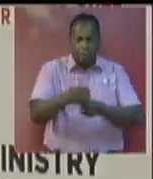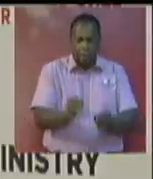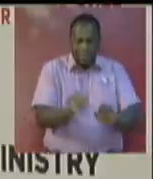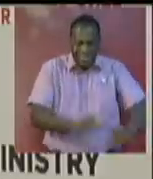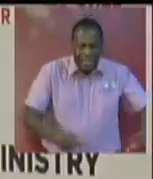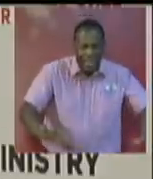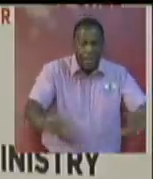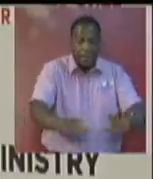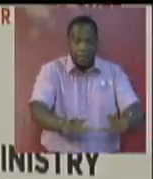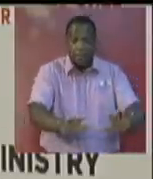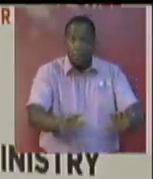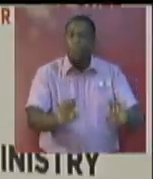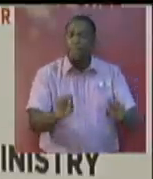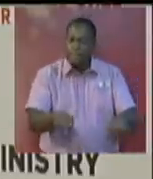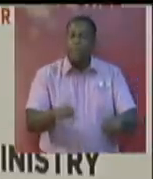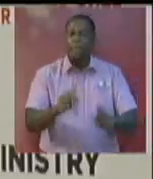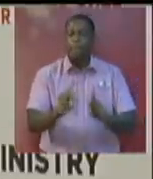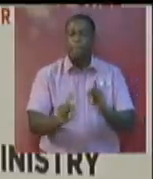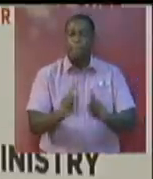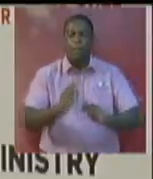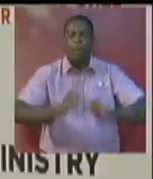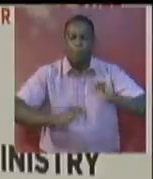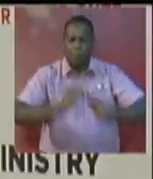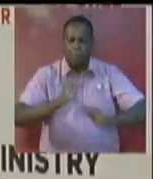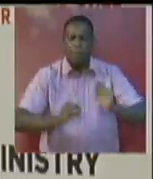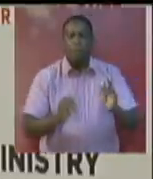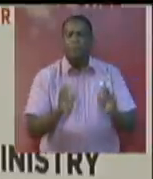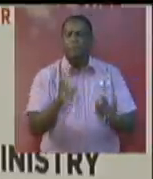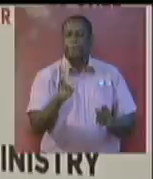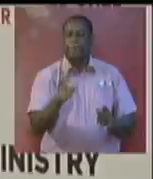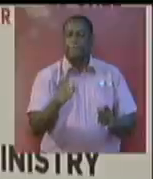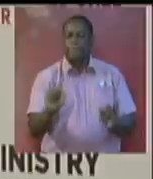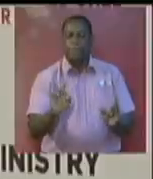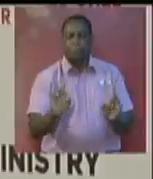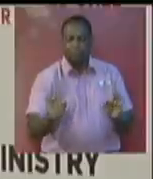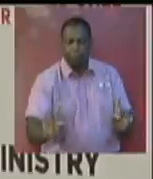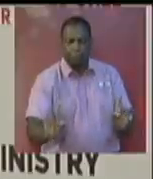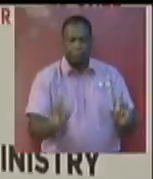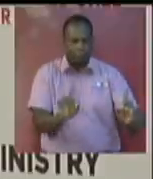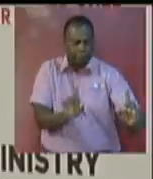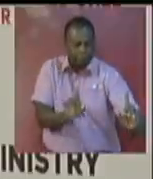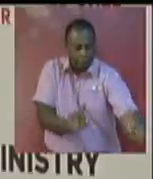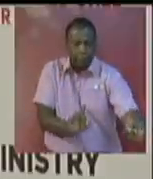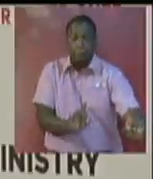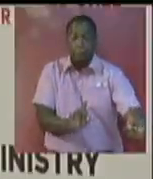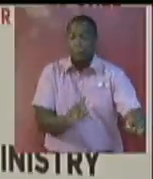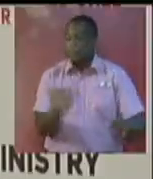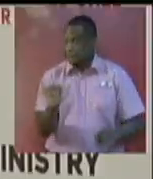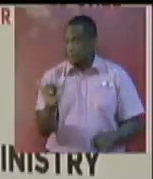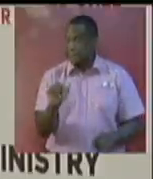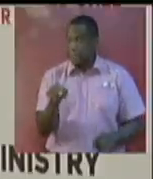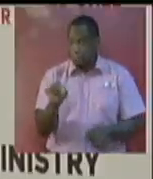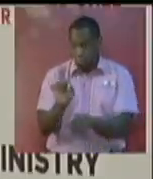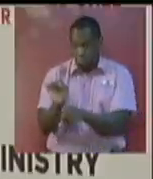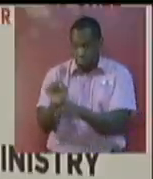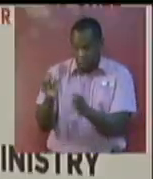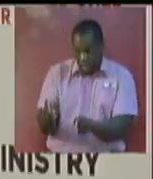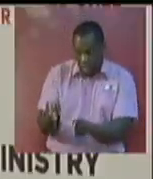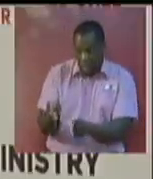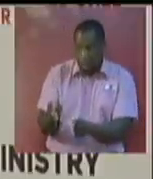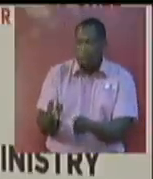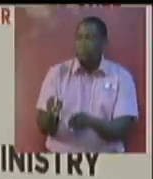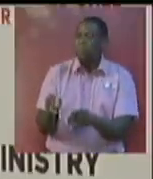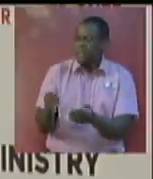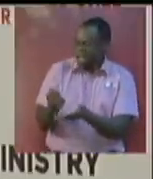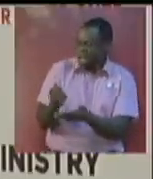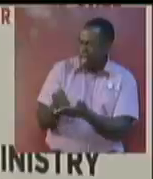people are wearing a mask. That is something that I think as an employer you can do. That's your contribution towards making sure that the